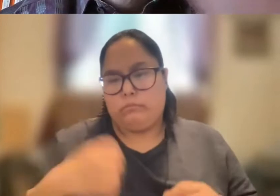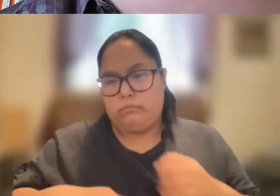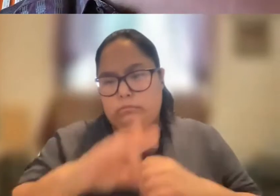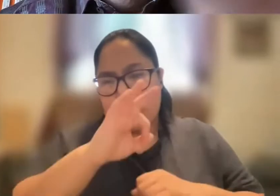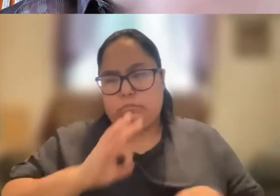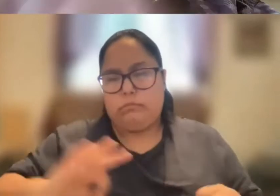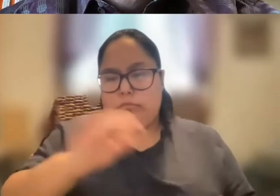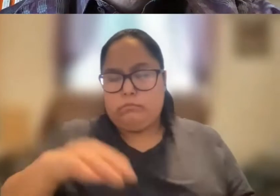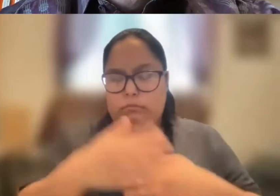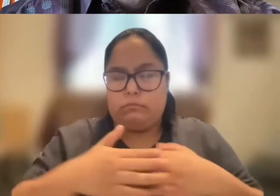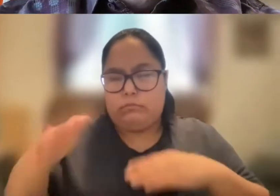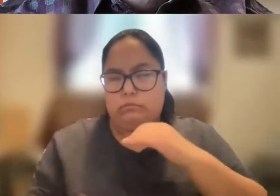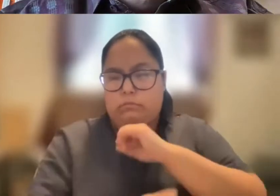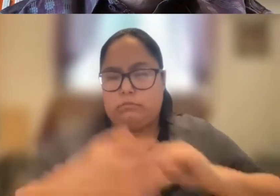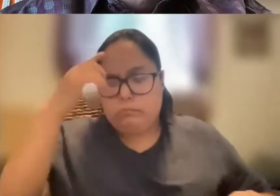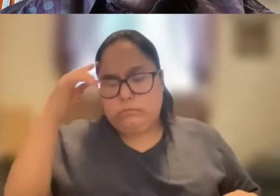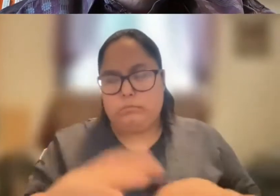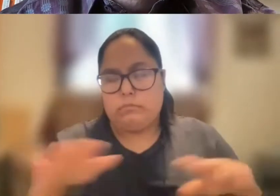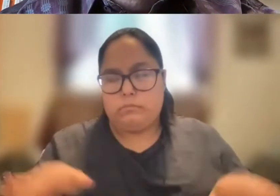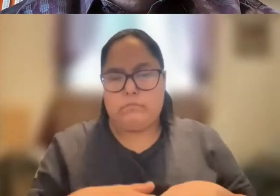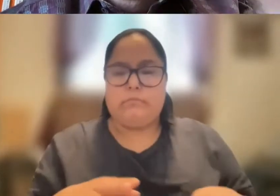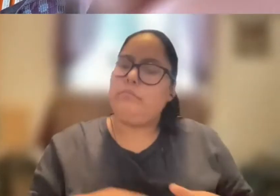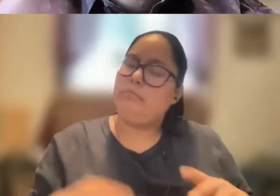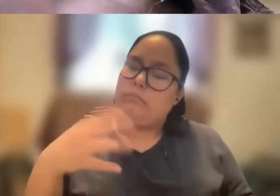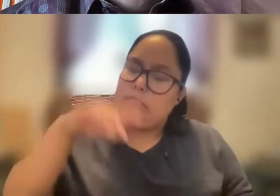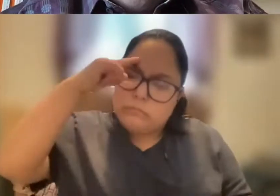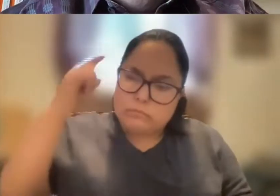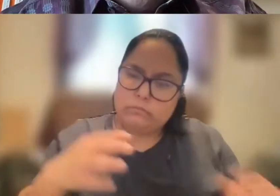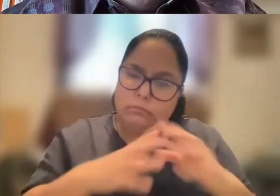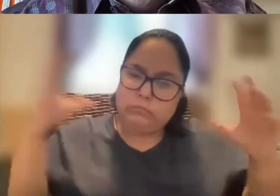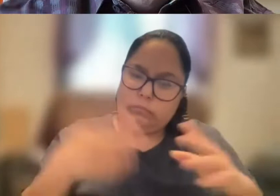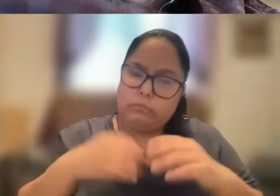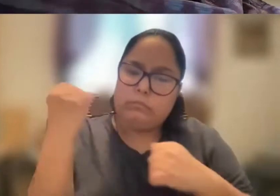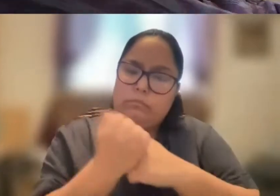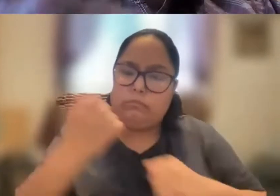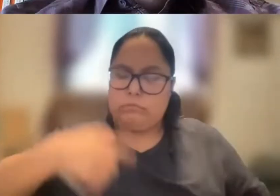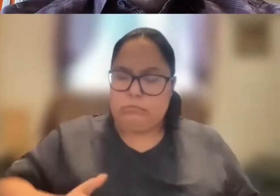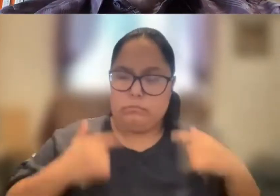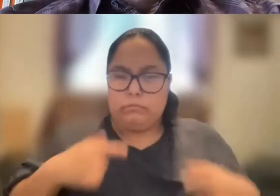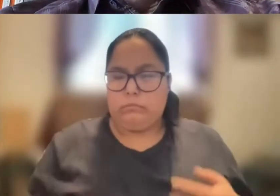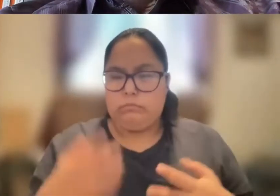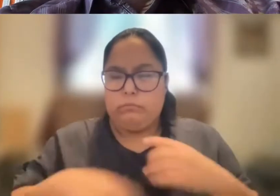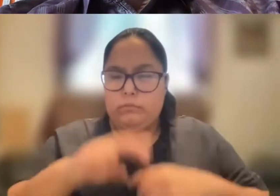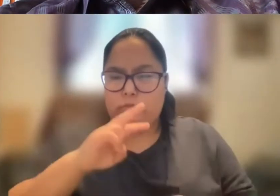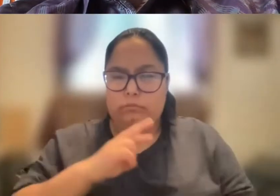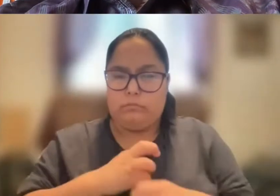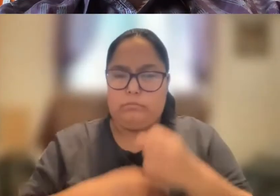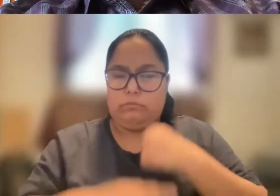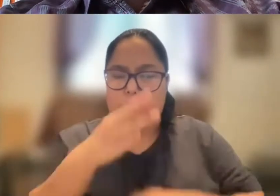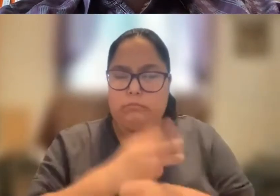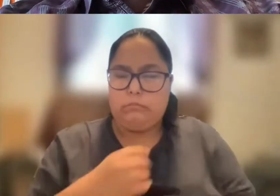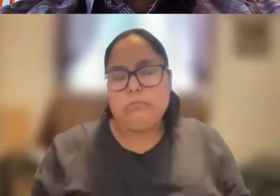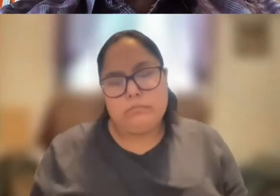has been monumental. I don't think I've had more support in my life than I've had in the last 3 years.